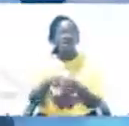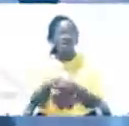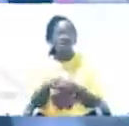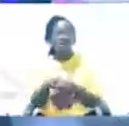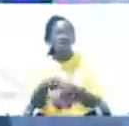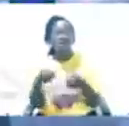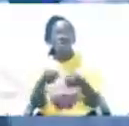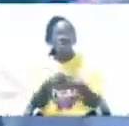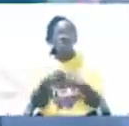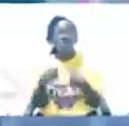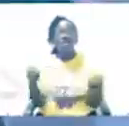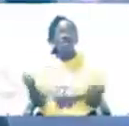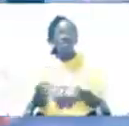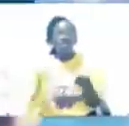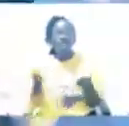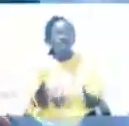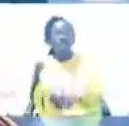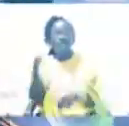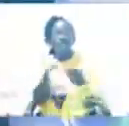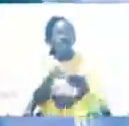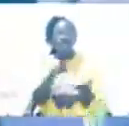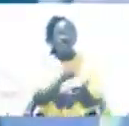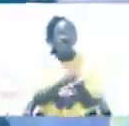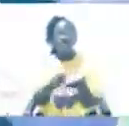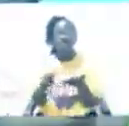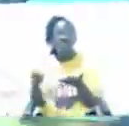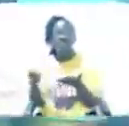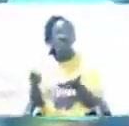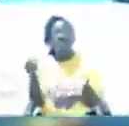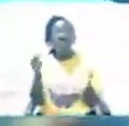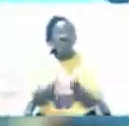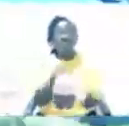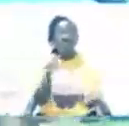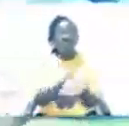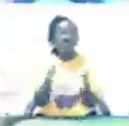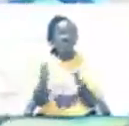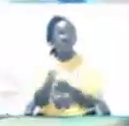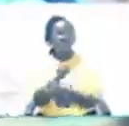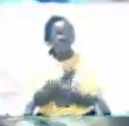yintire wana. Wafo kwati de de so.